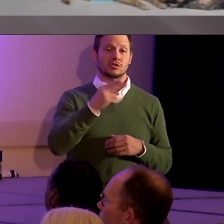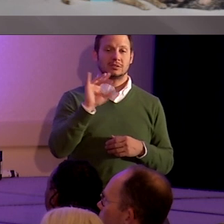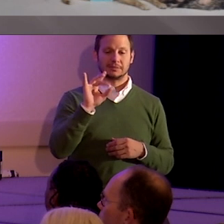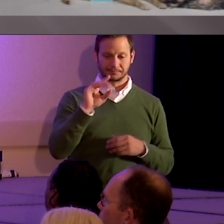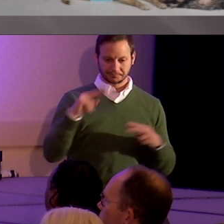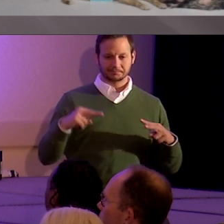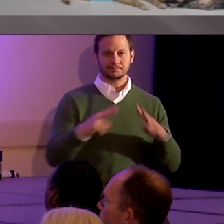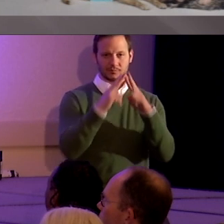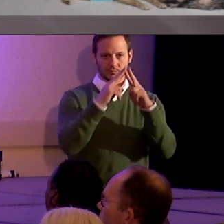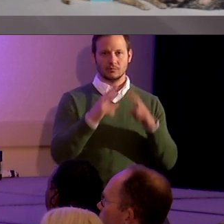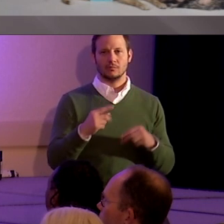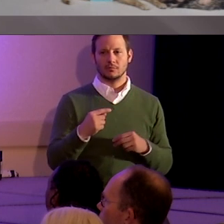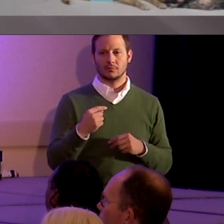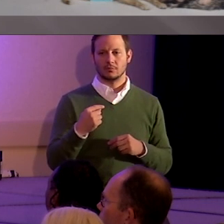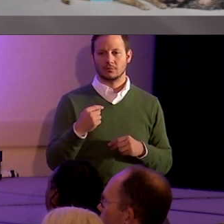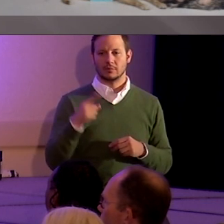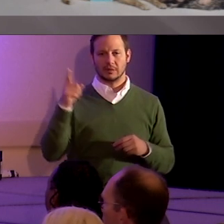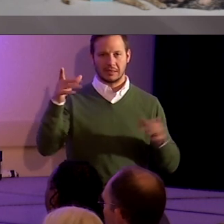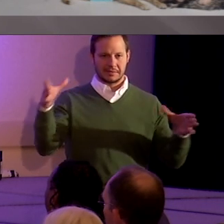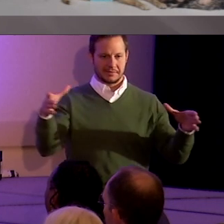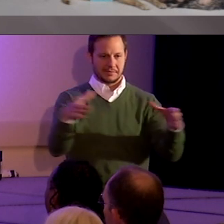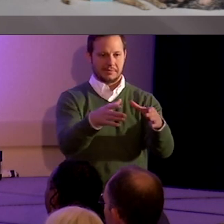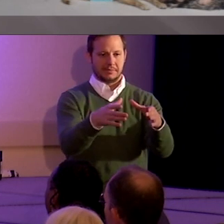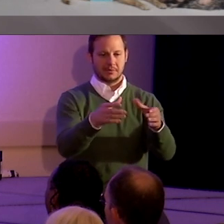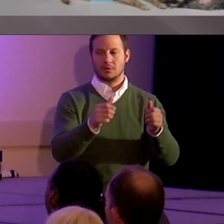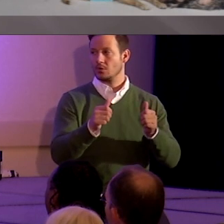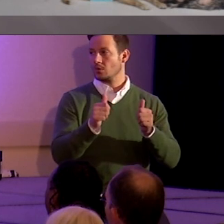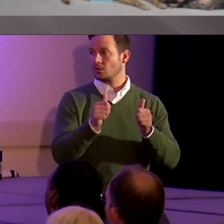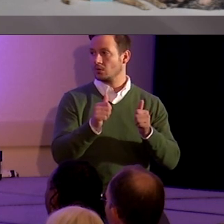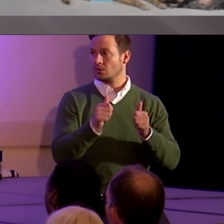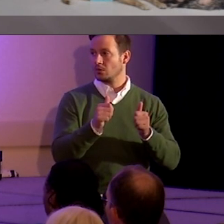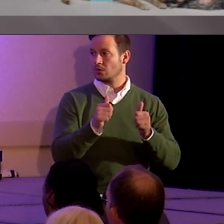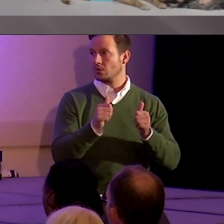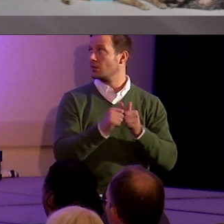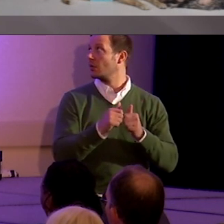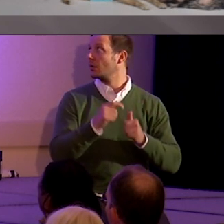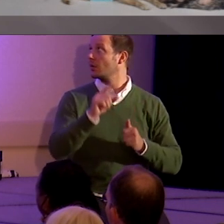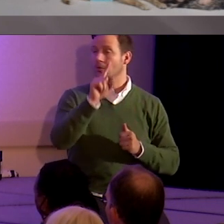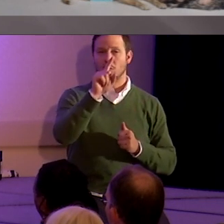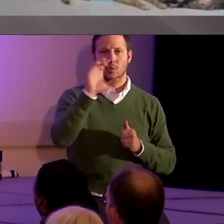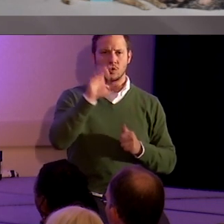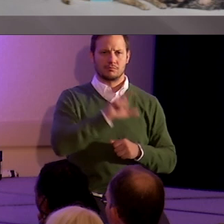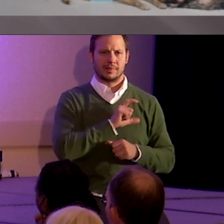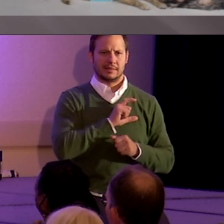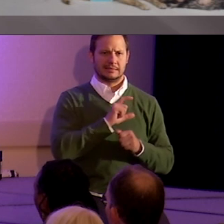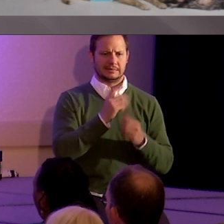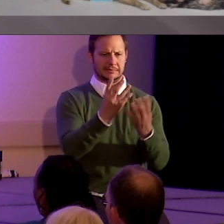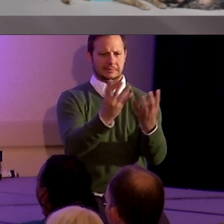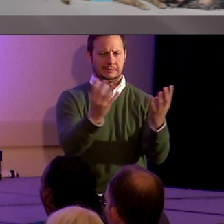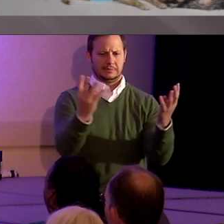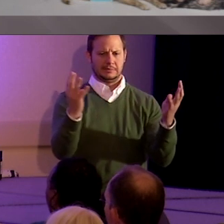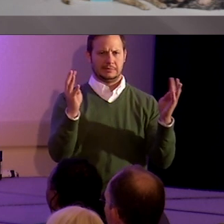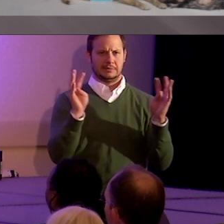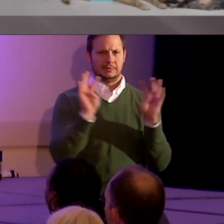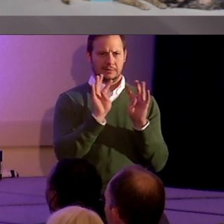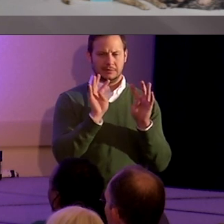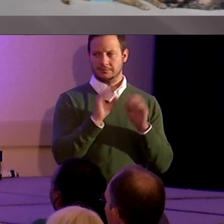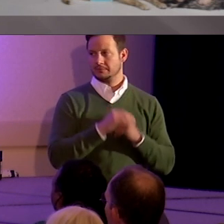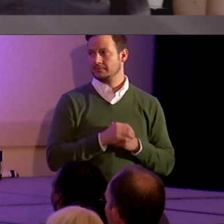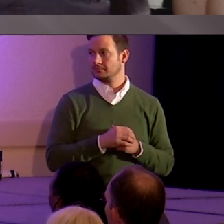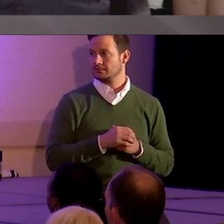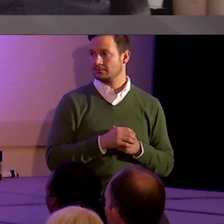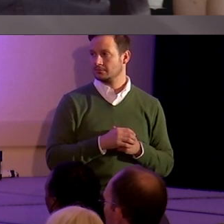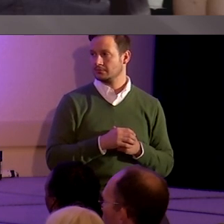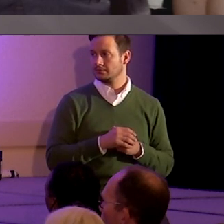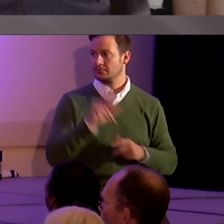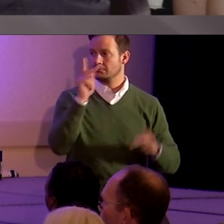no less, we were kettled in with maybe 100 police surrounding the place. We